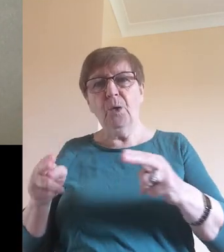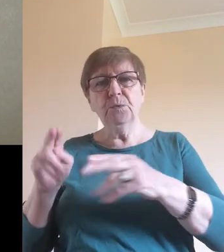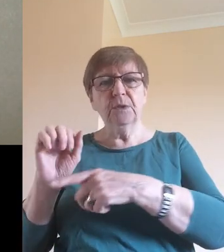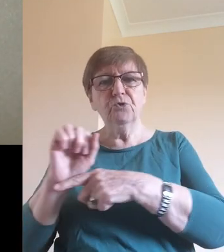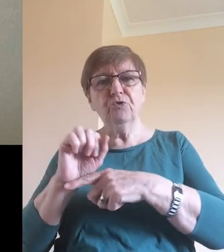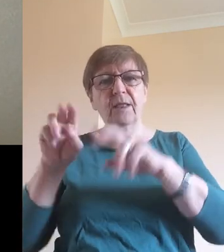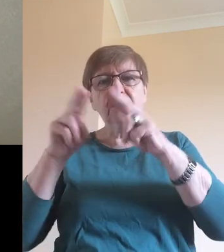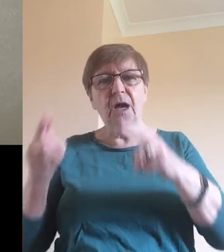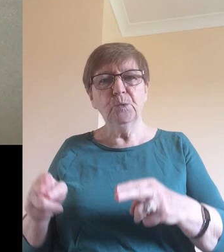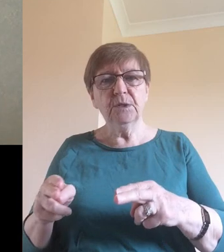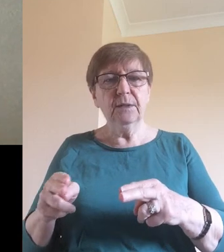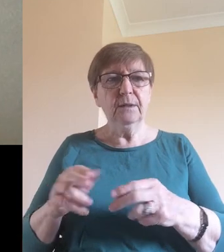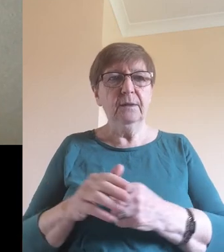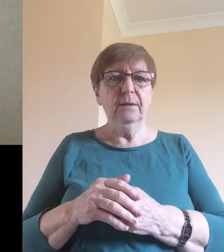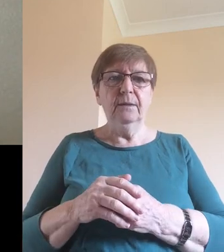complex,